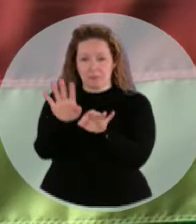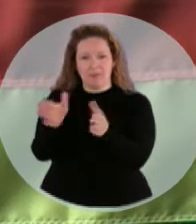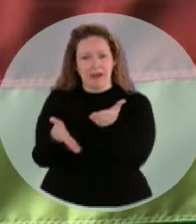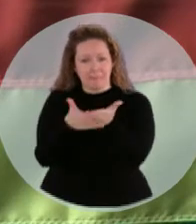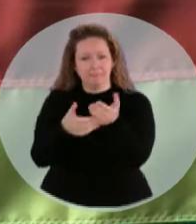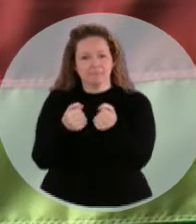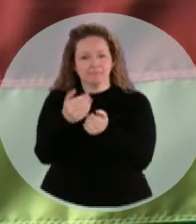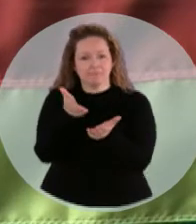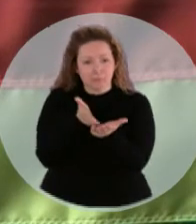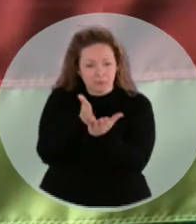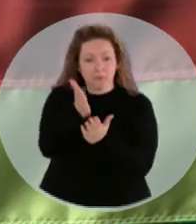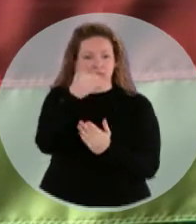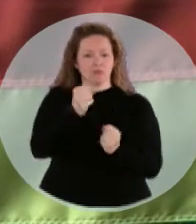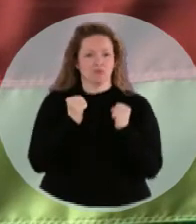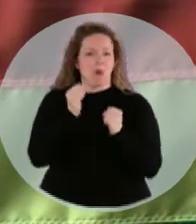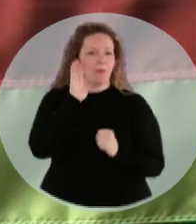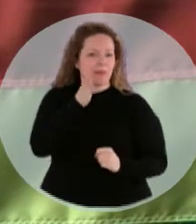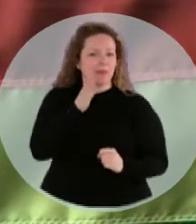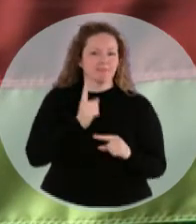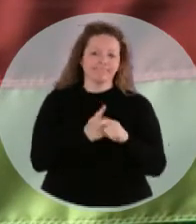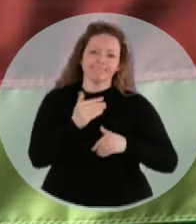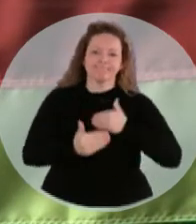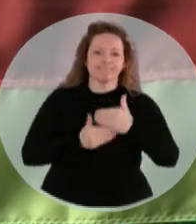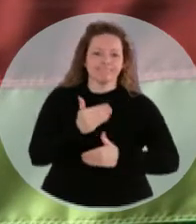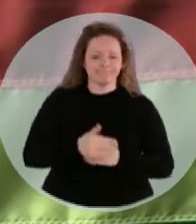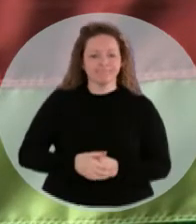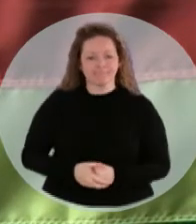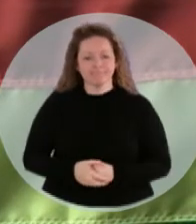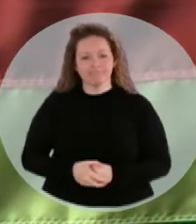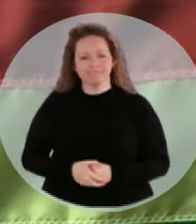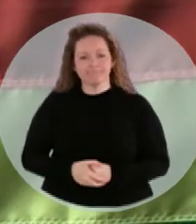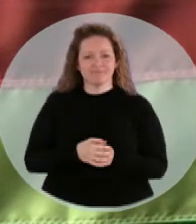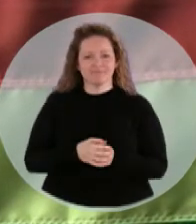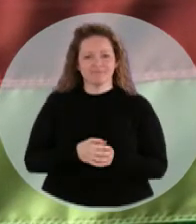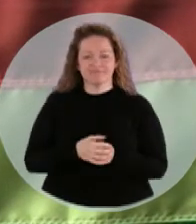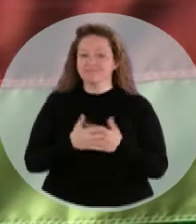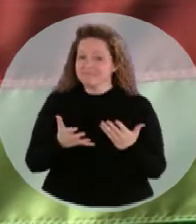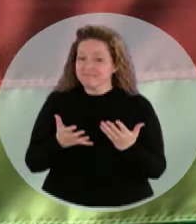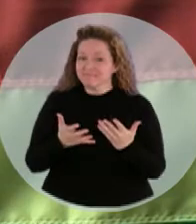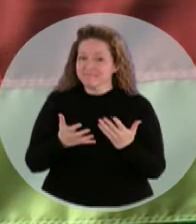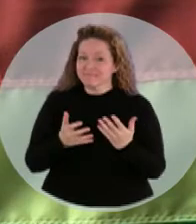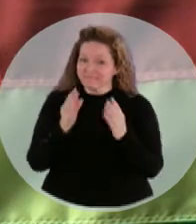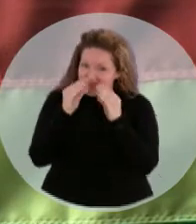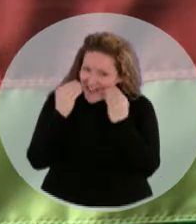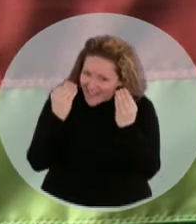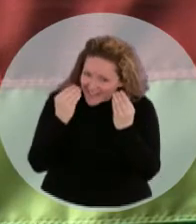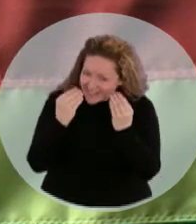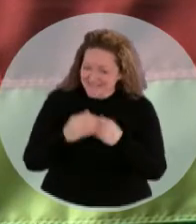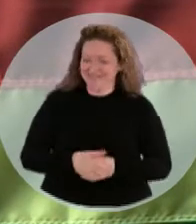will help you. That person will help you grow stronger. And smile.